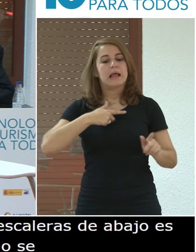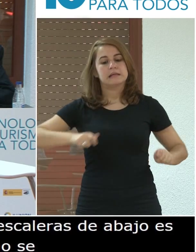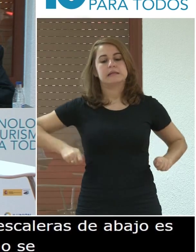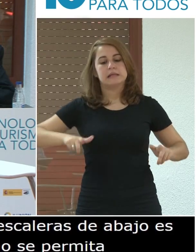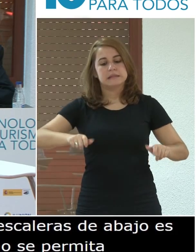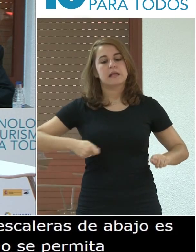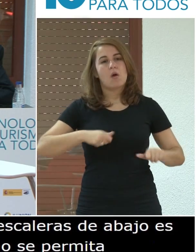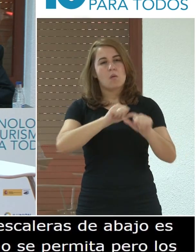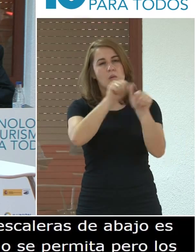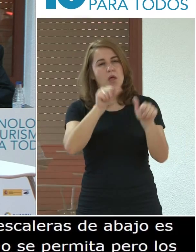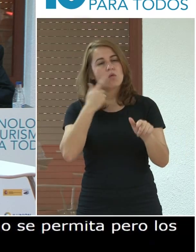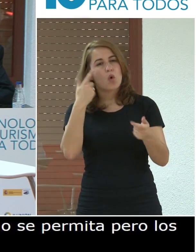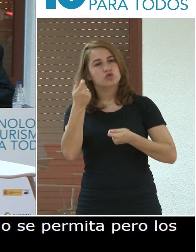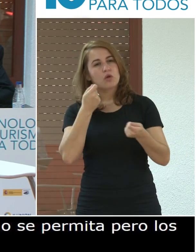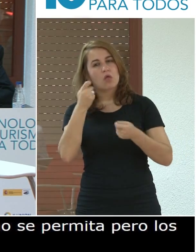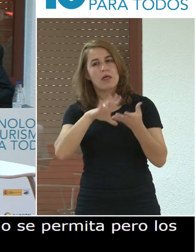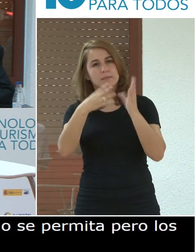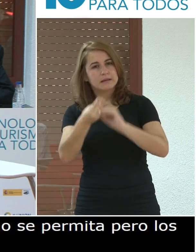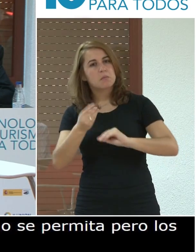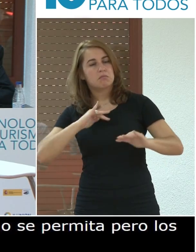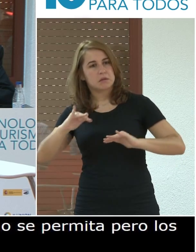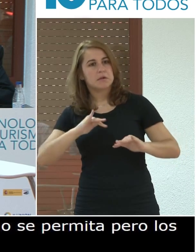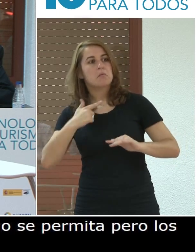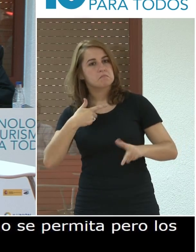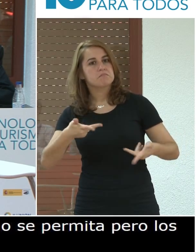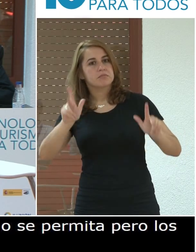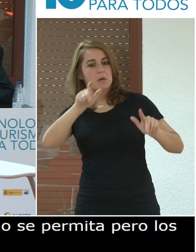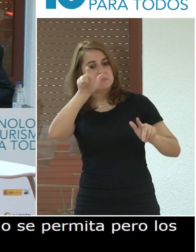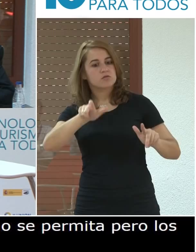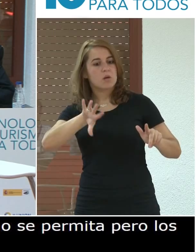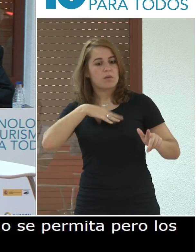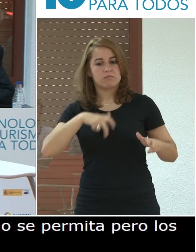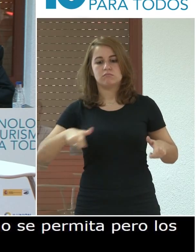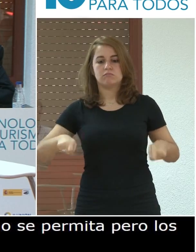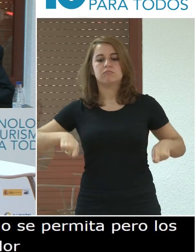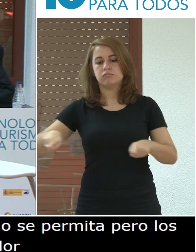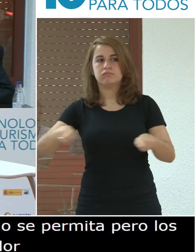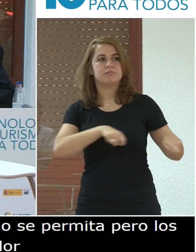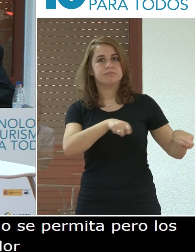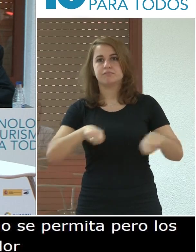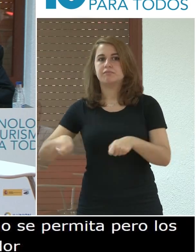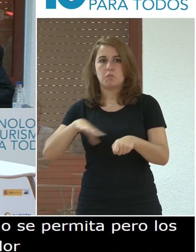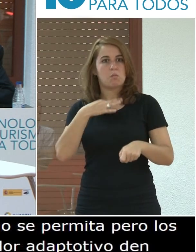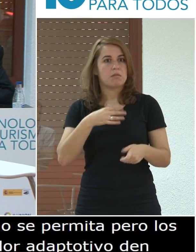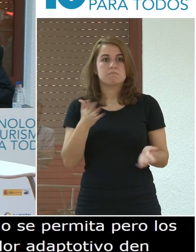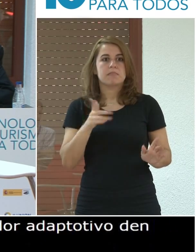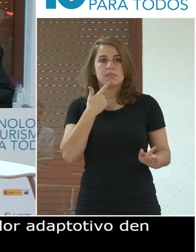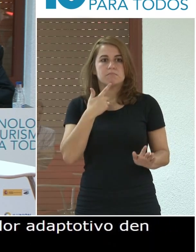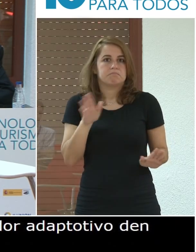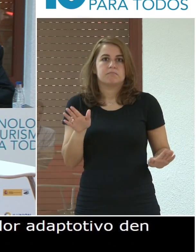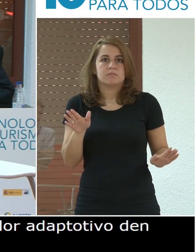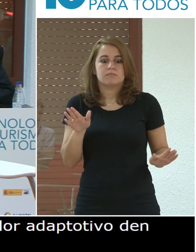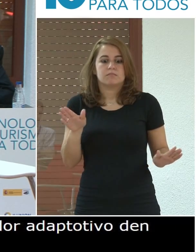to fall down staircases. Where there's a controller that's dynamic, which allows the person to move from one place to the other, just